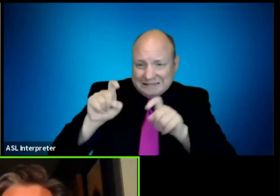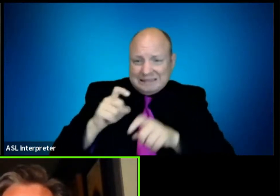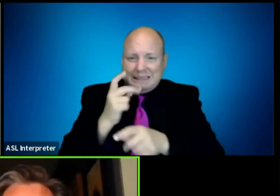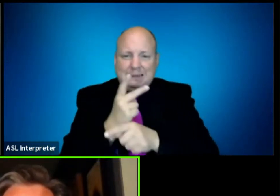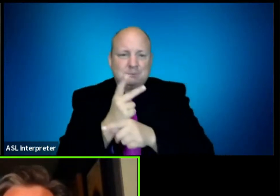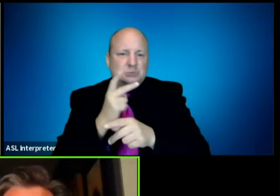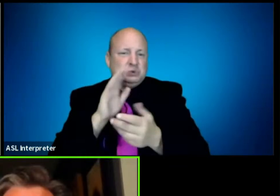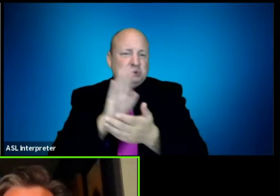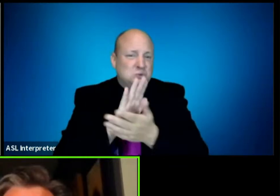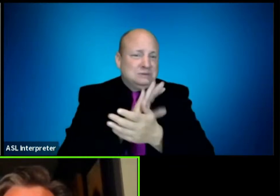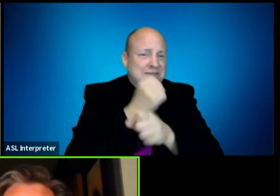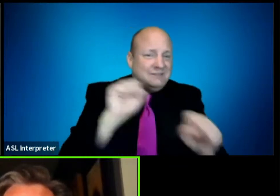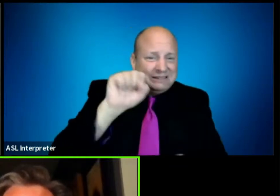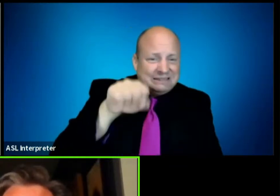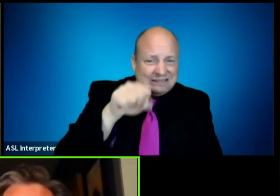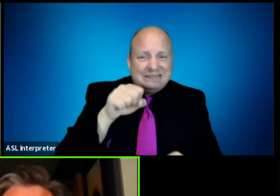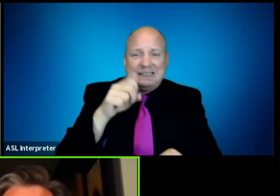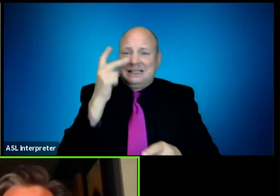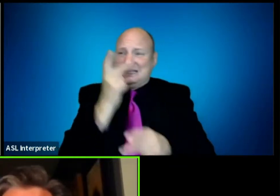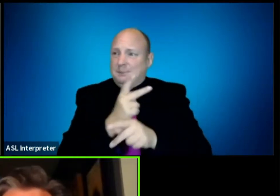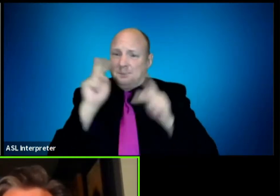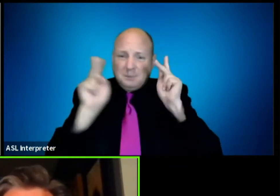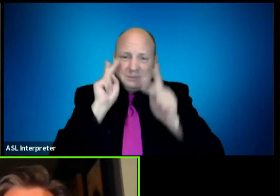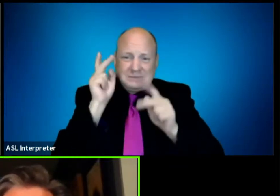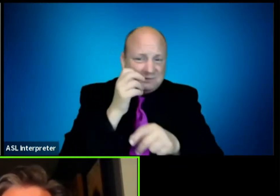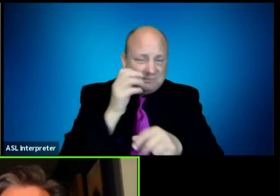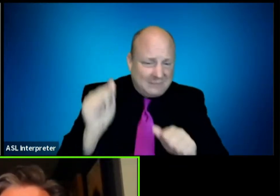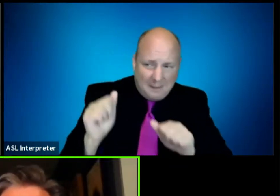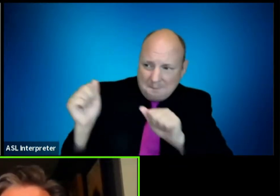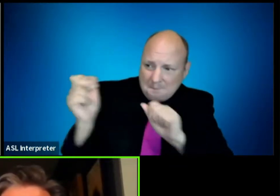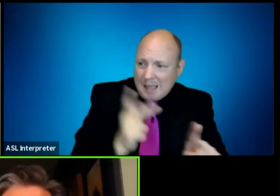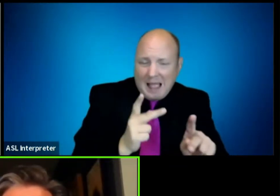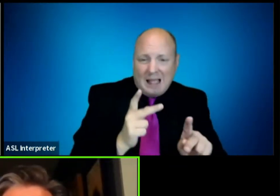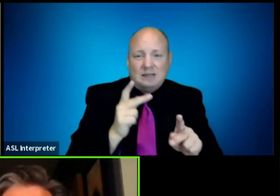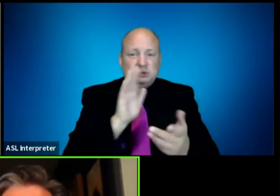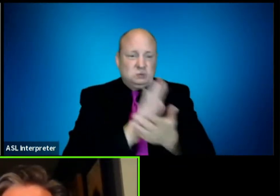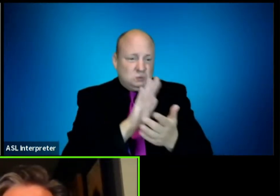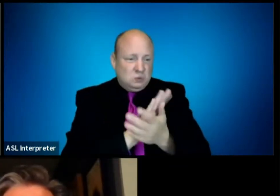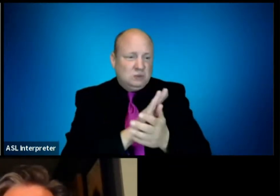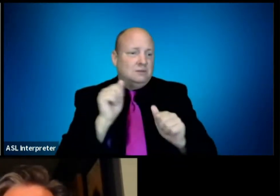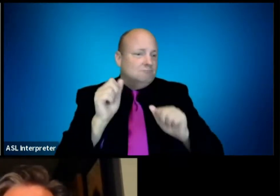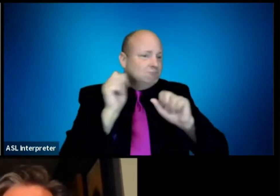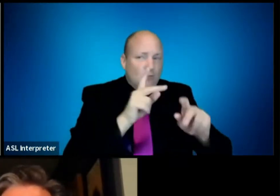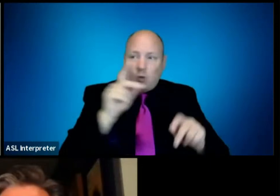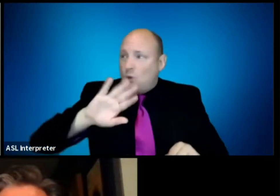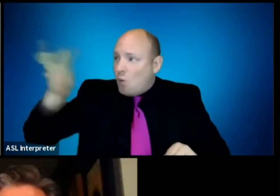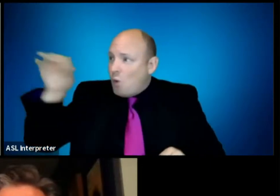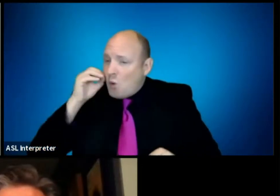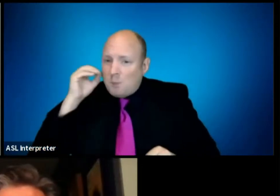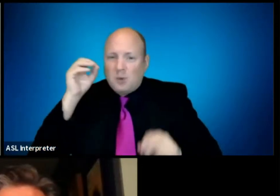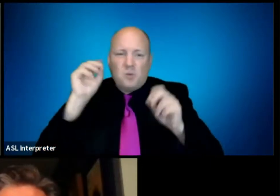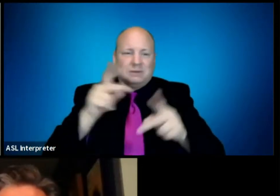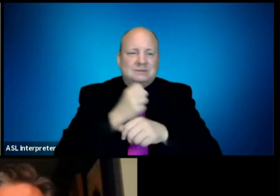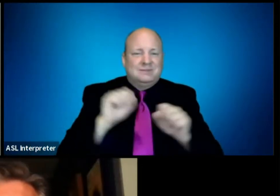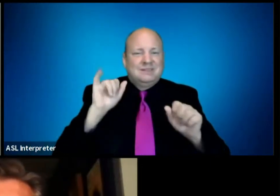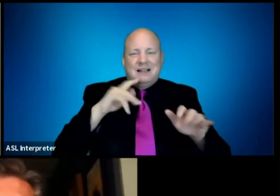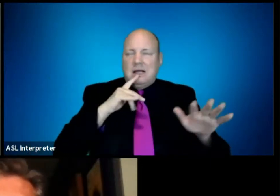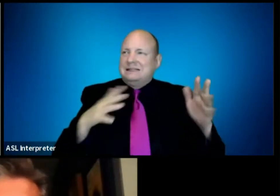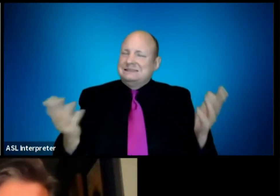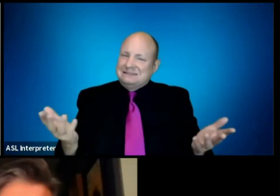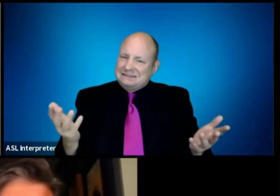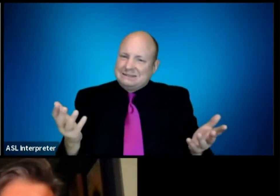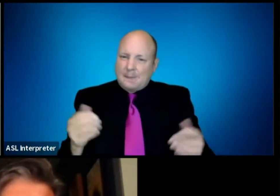to home safe, return home to safe from COVID-19. If I could just ask one quick follow-up question.